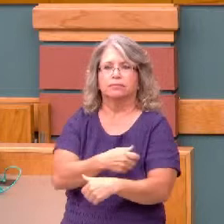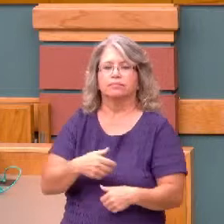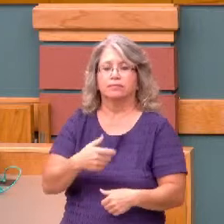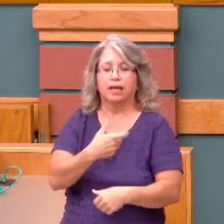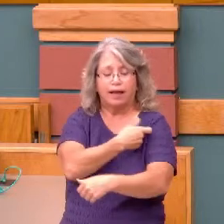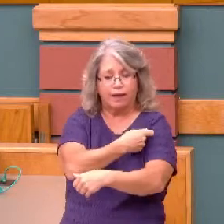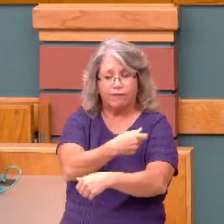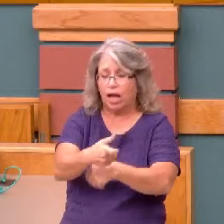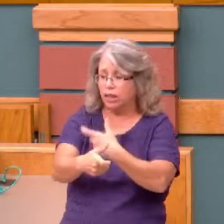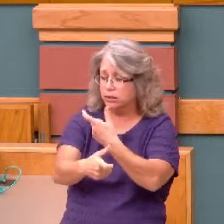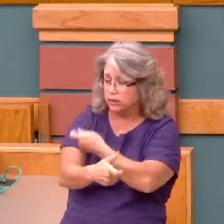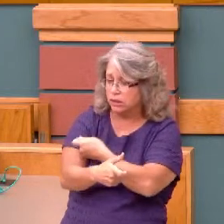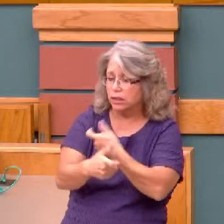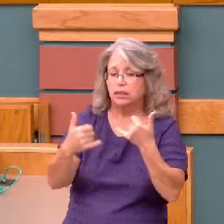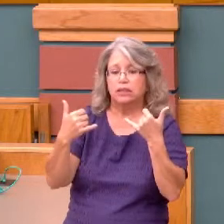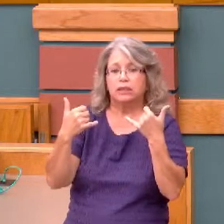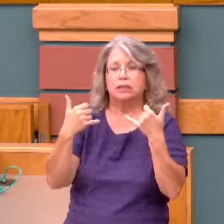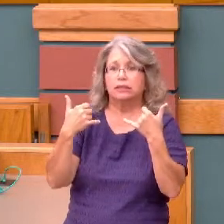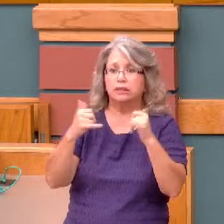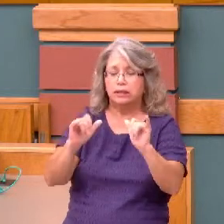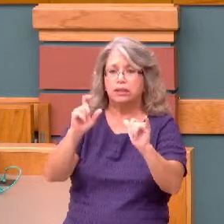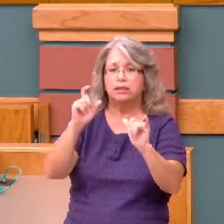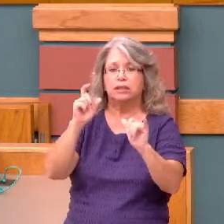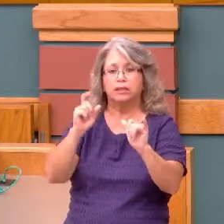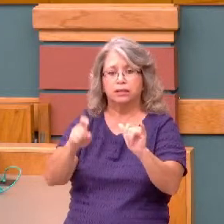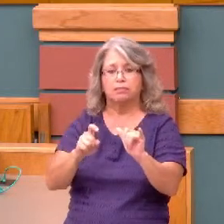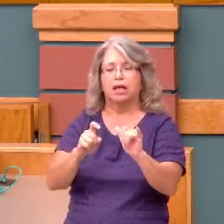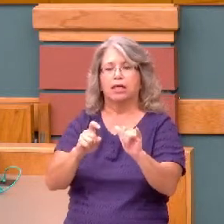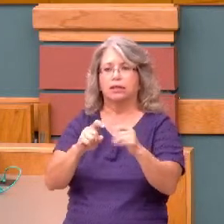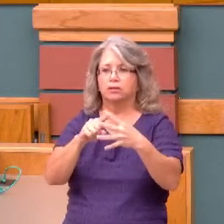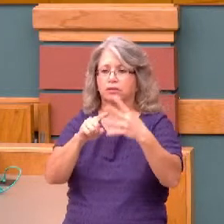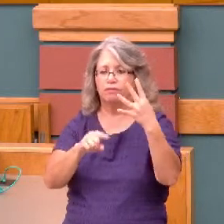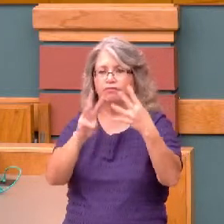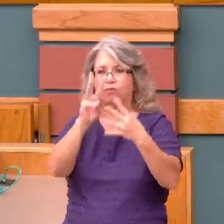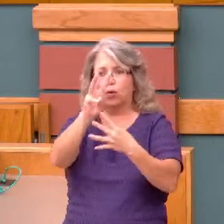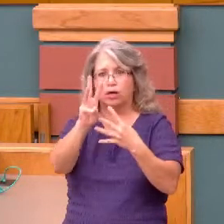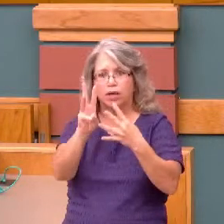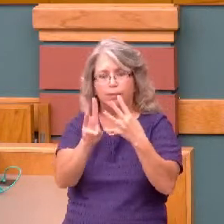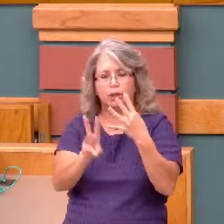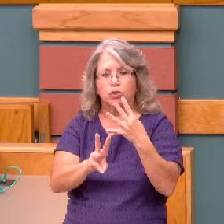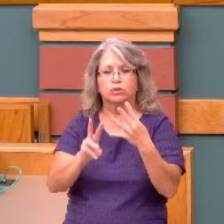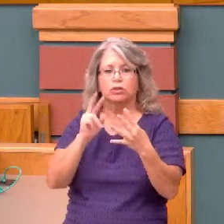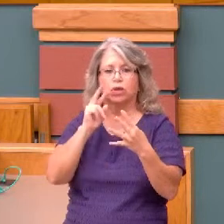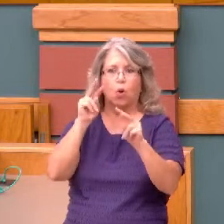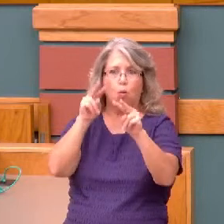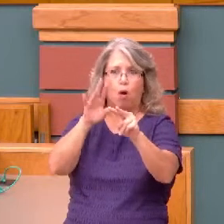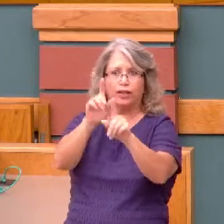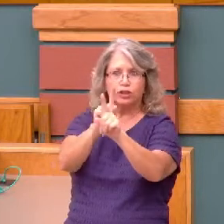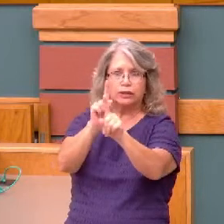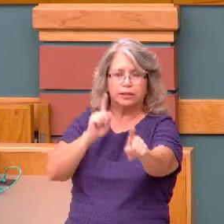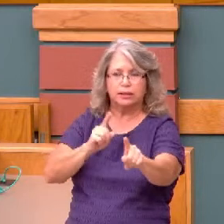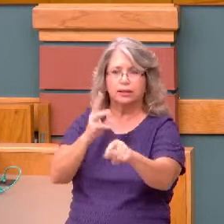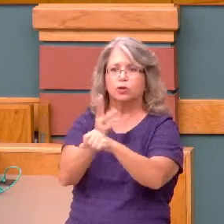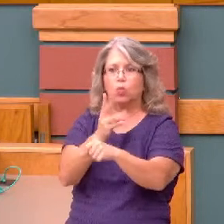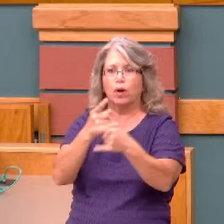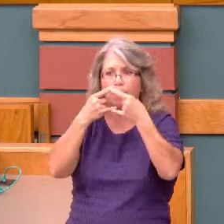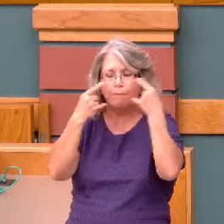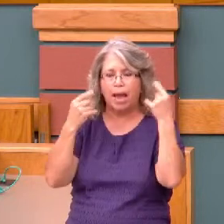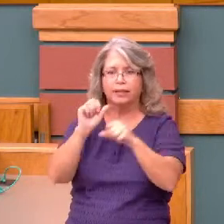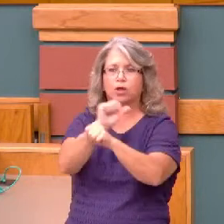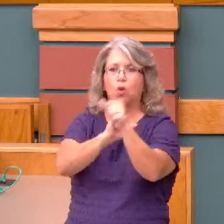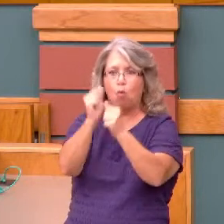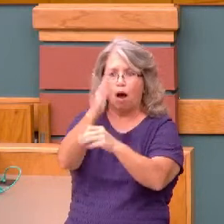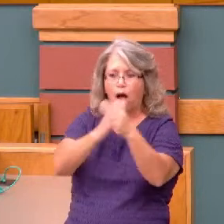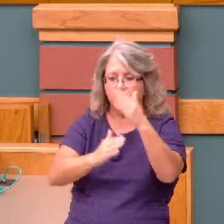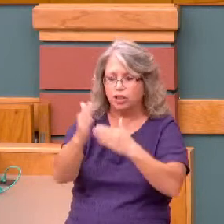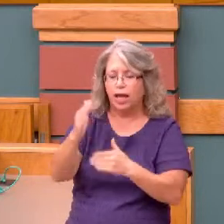during this time when we're like this. We need you. We need you to continue to watch your distance and wear a mask and wash your hands